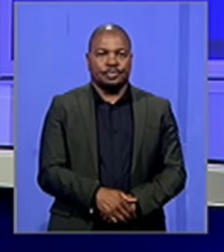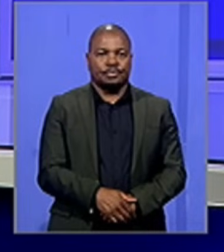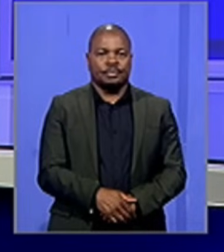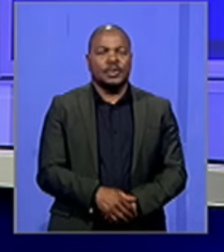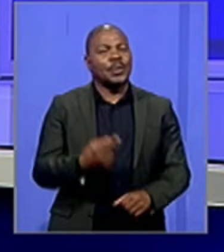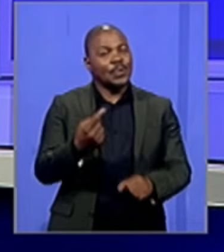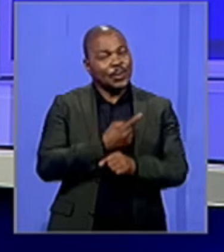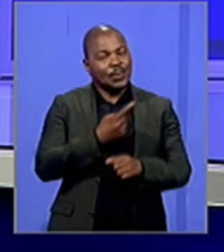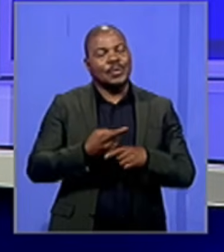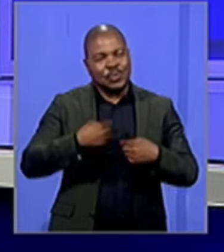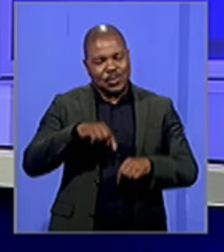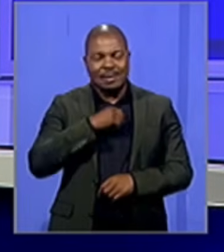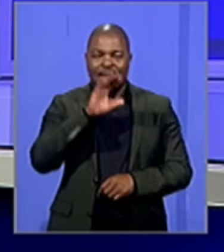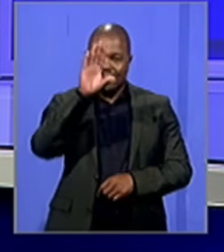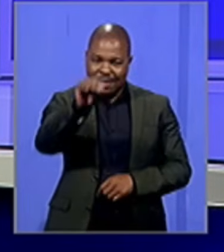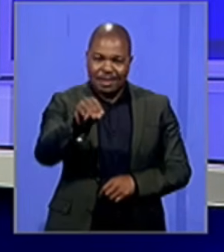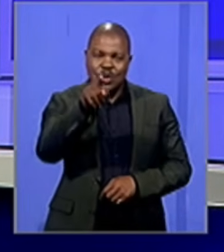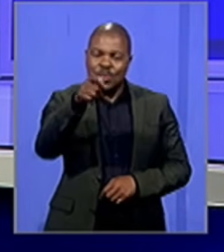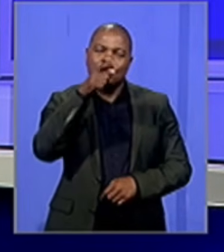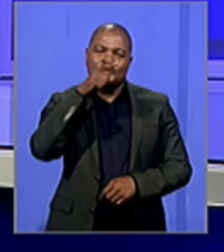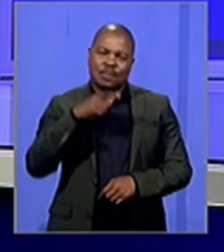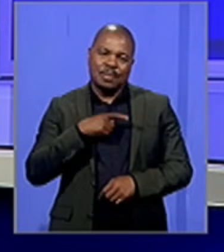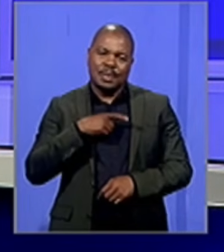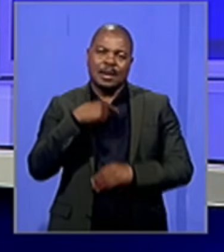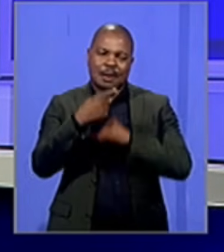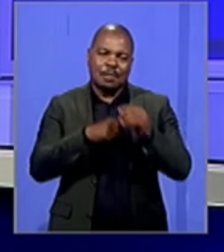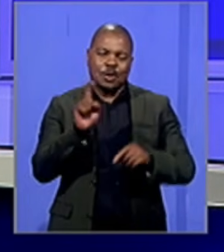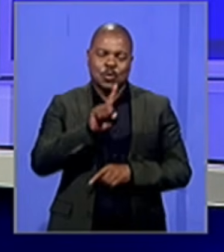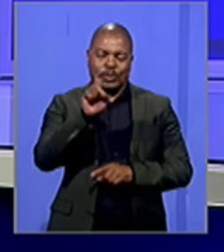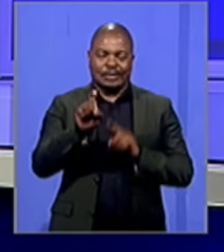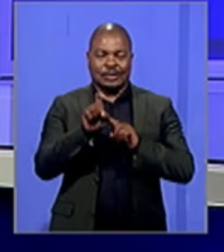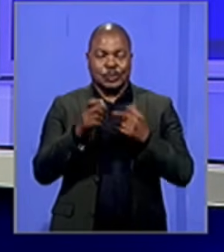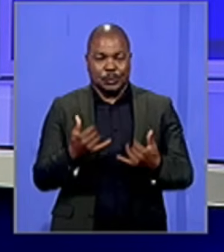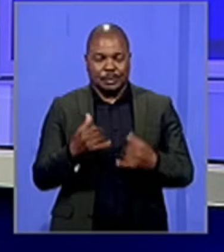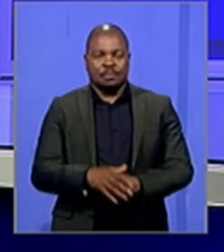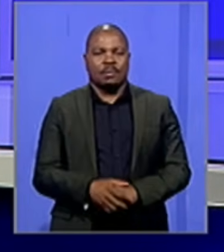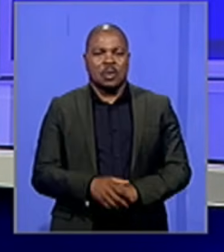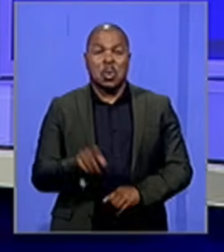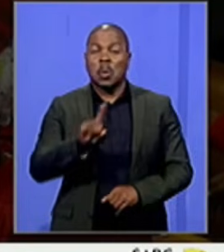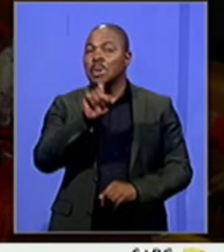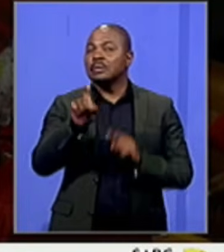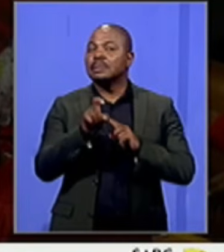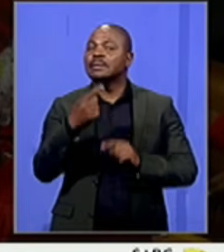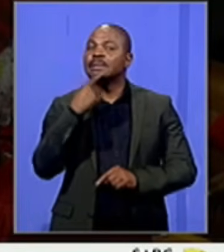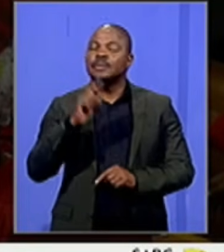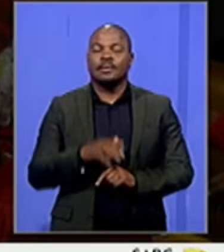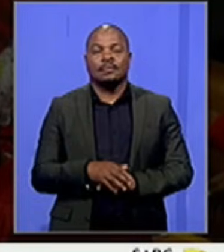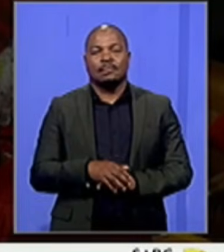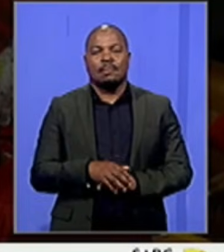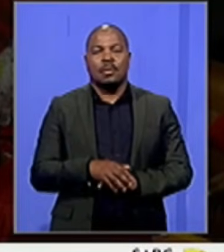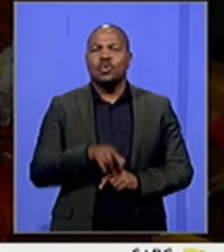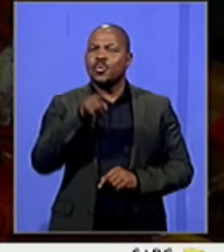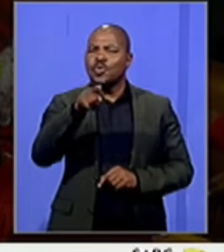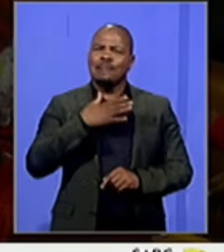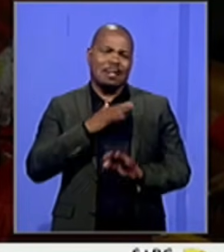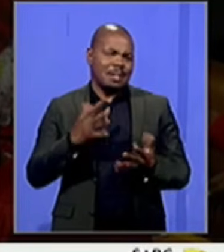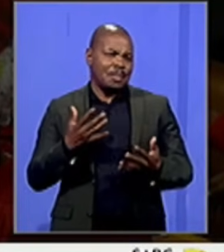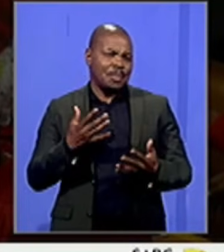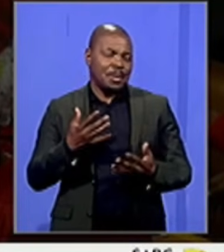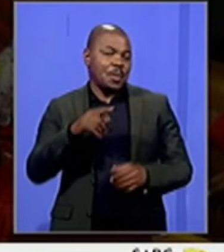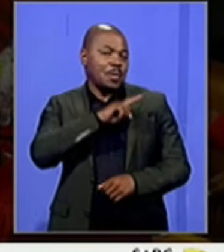Bjalo ka mehla re le kgopetše sa mafahleng a lena go putšišo ya lehono mo re rego a maikutlo a gago ke a fe morago ga